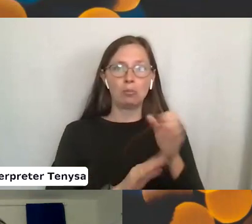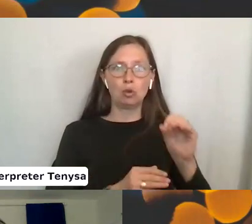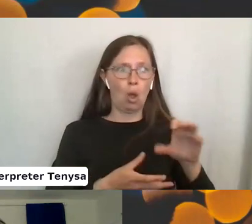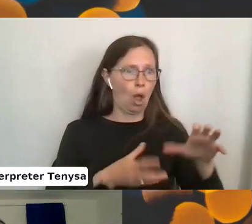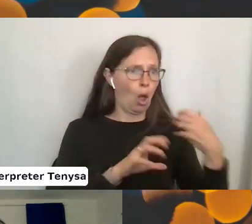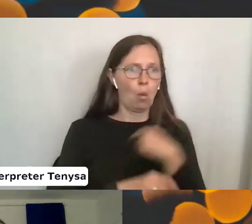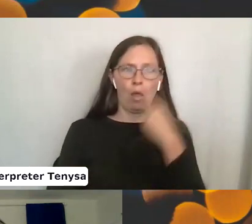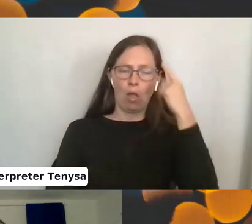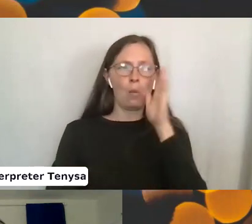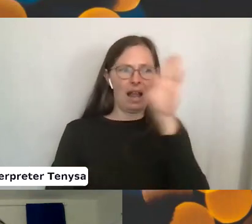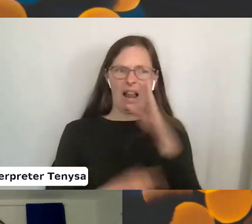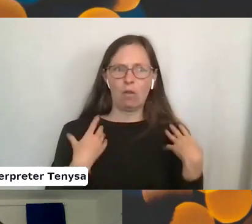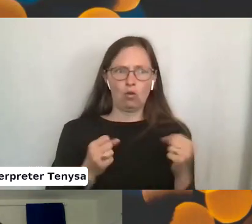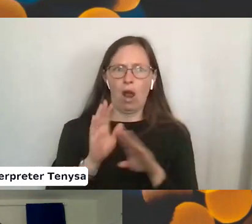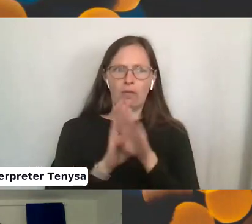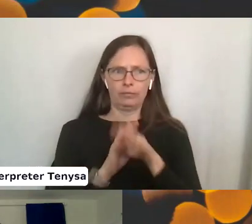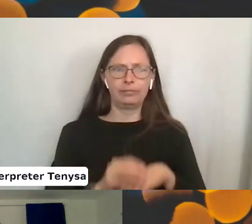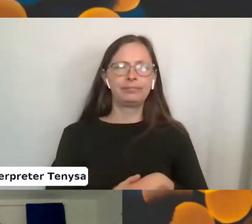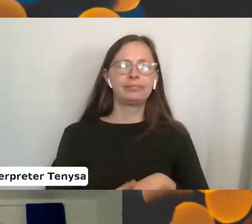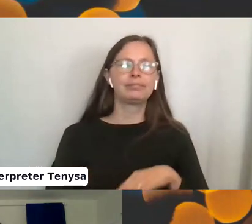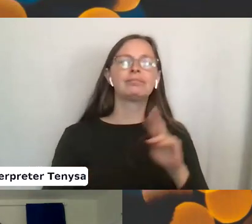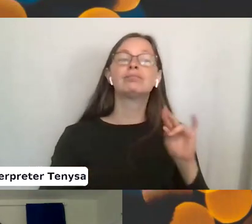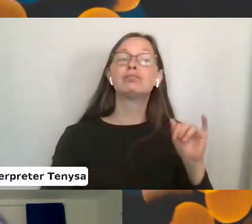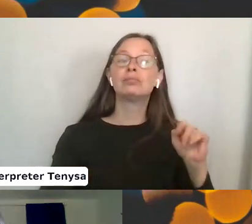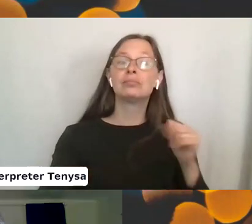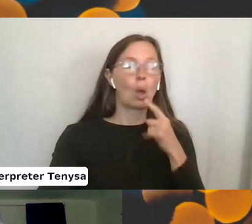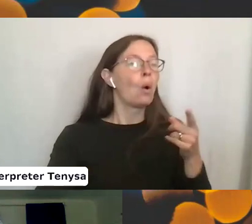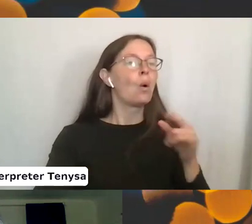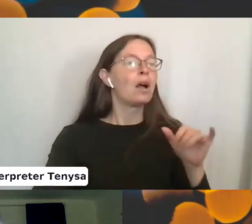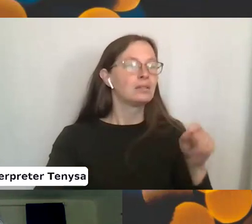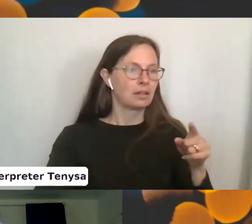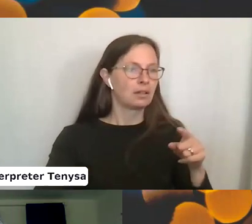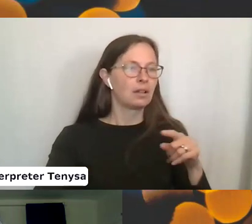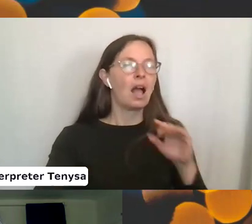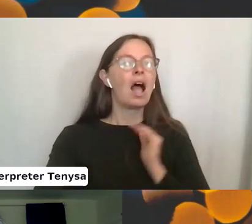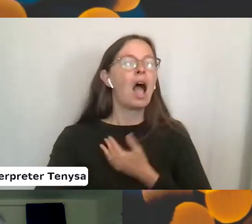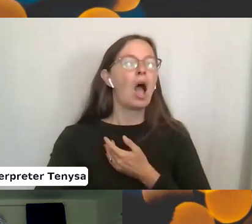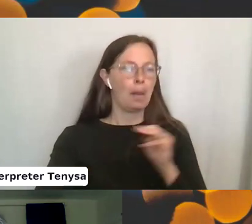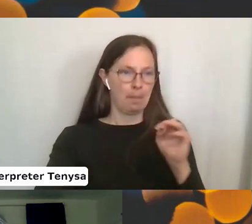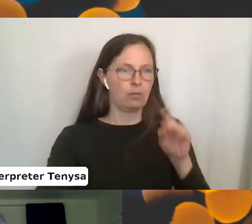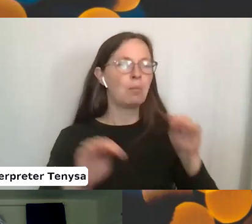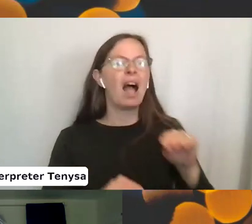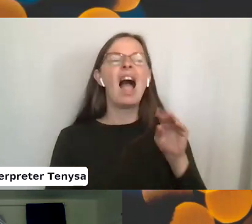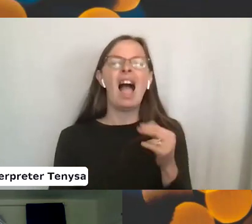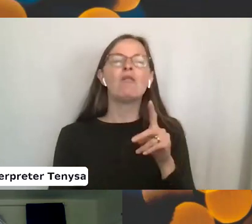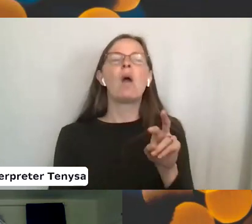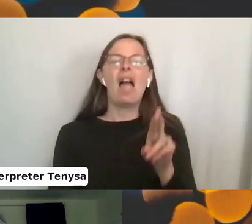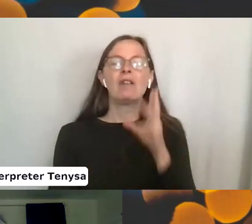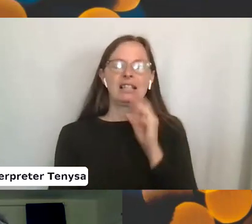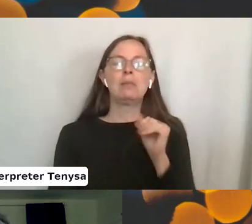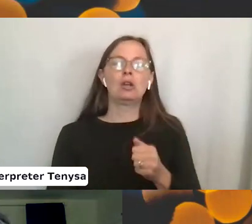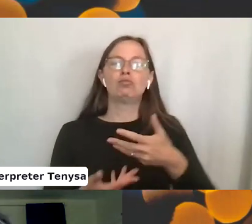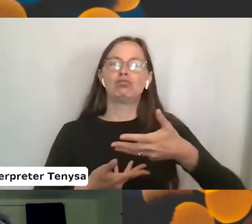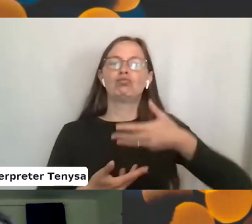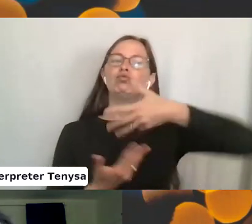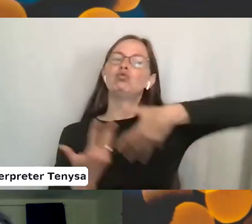it. And Briana said, yes, wait, our moderator, have you ever experienced a social interaction that at the time felt